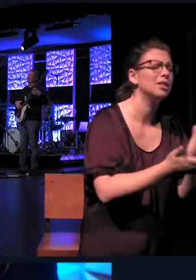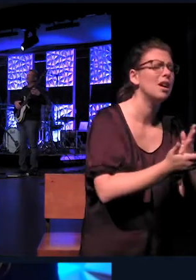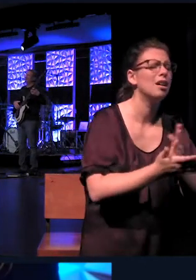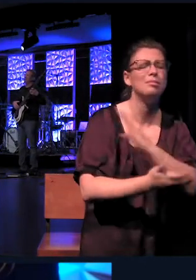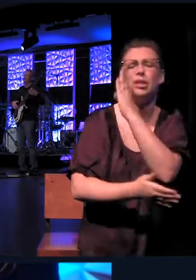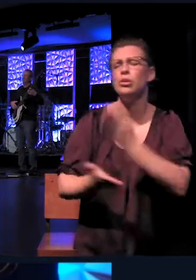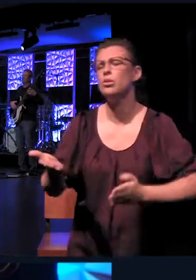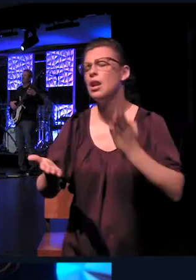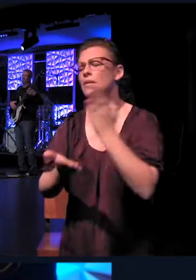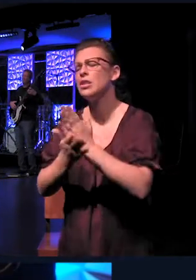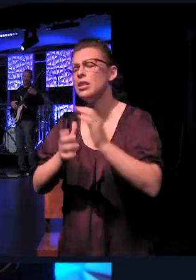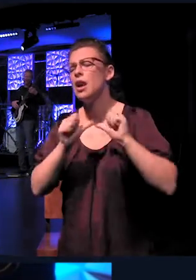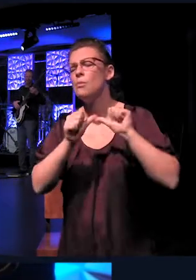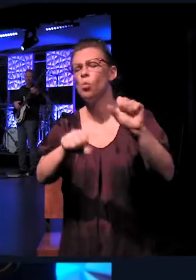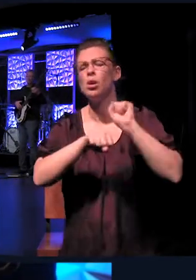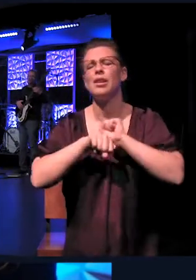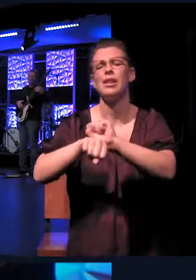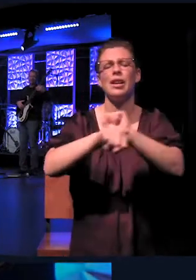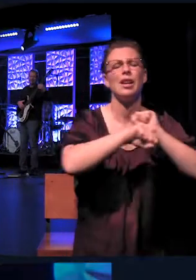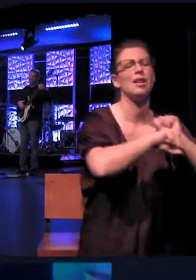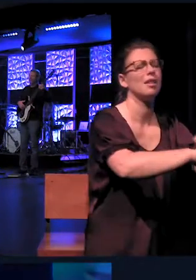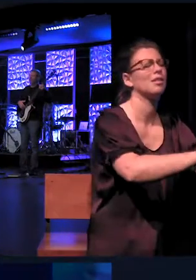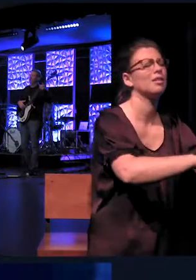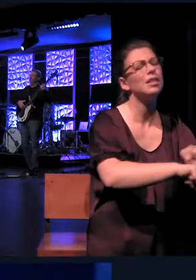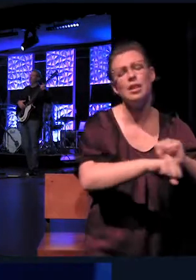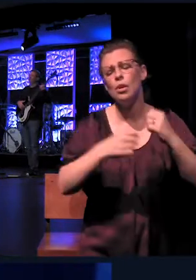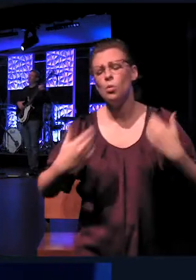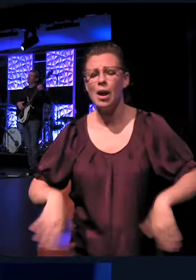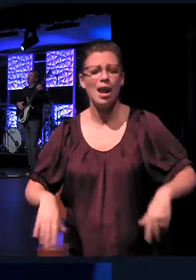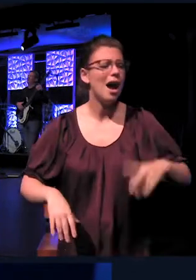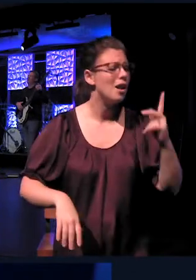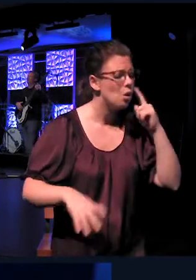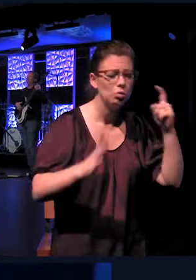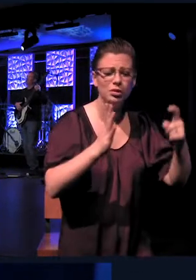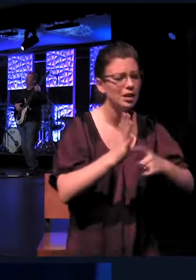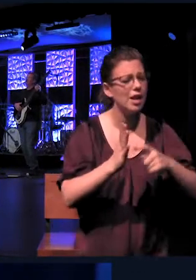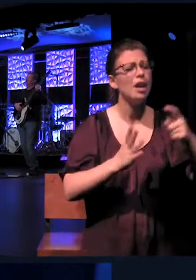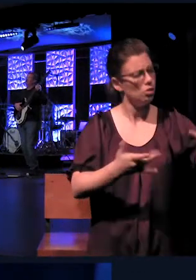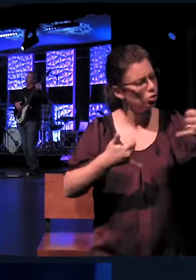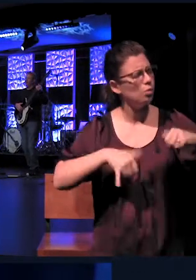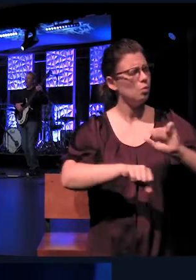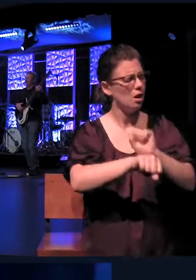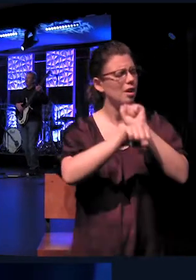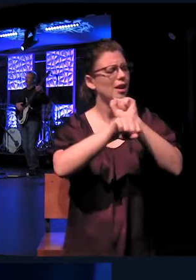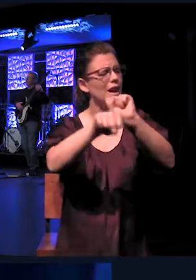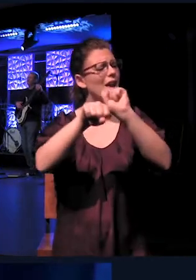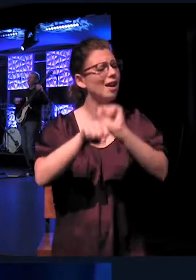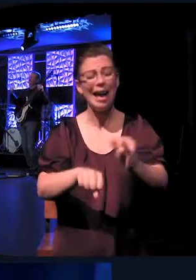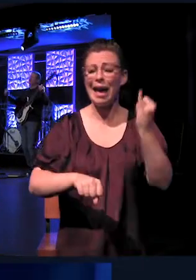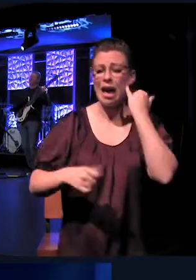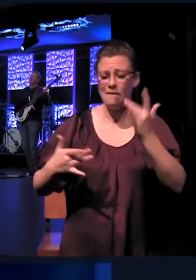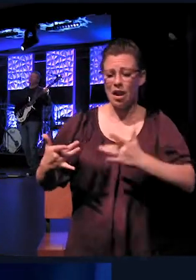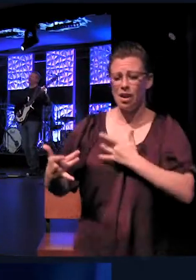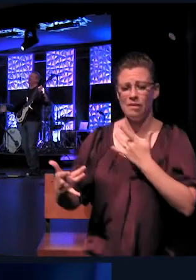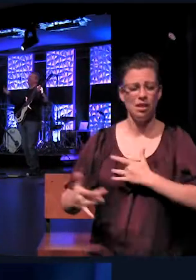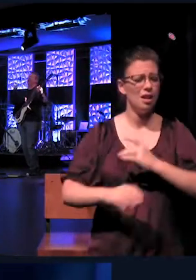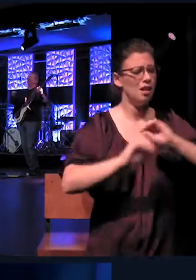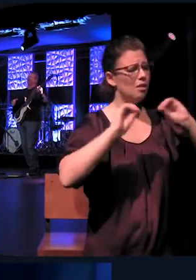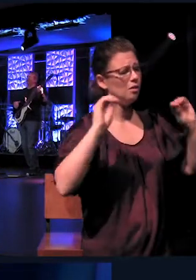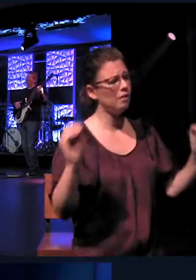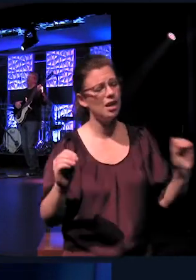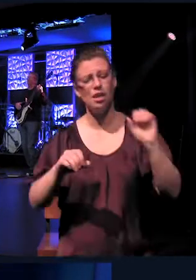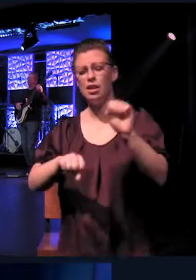never stop, you never stop working. So even when I don't see it, you're working.